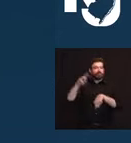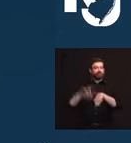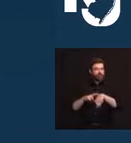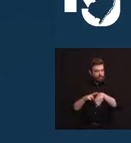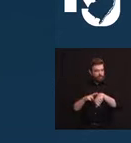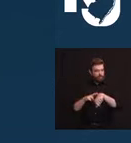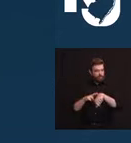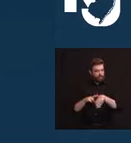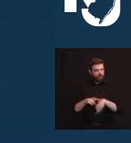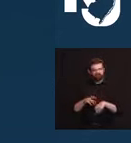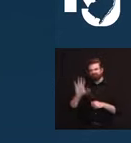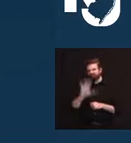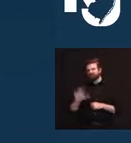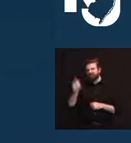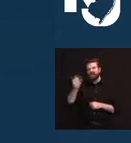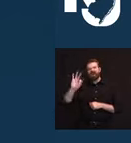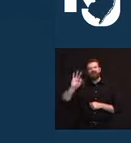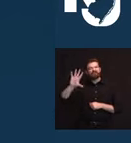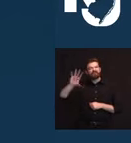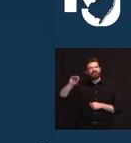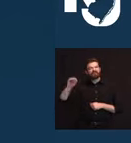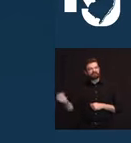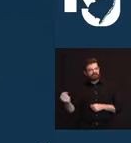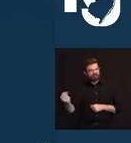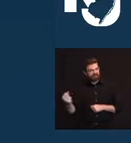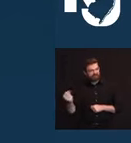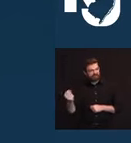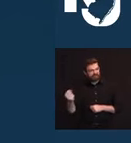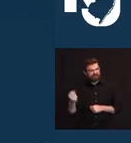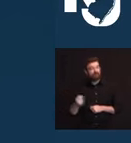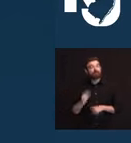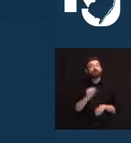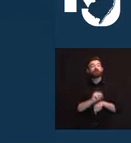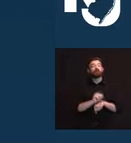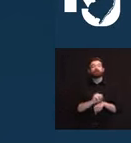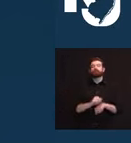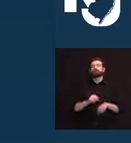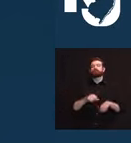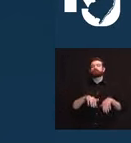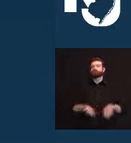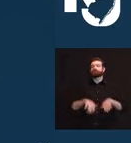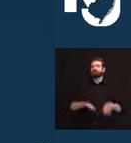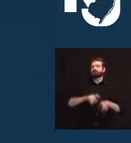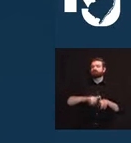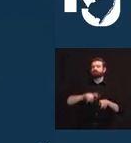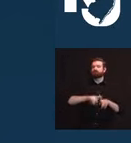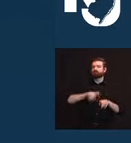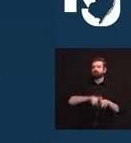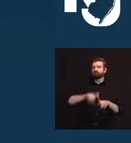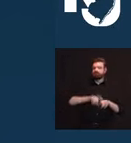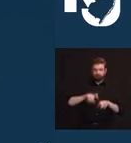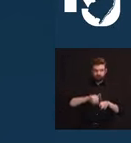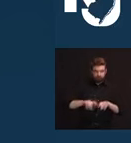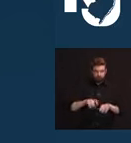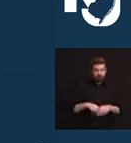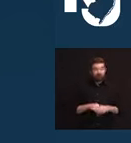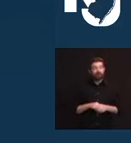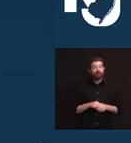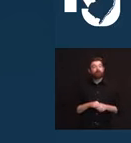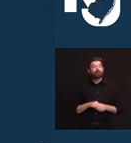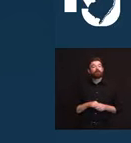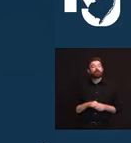as a seamstress. But after 2 decades of struggle against language barriers and discrimination, the family would return to Puerto